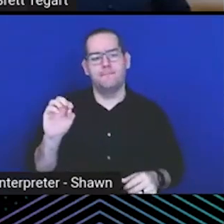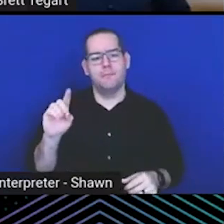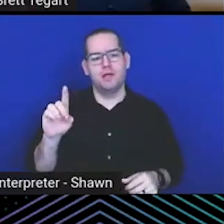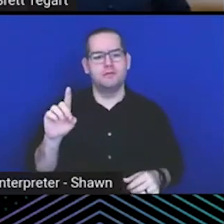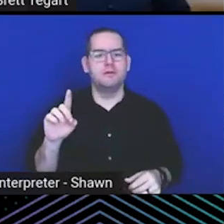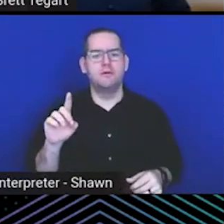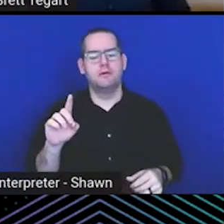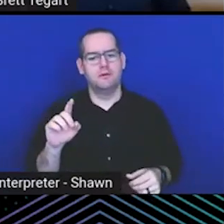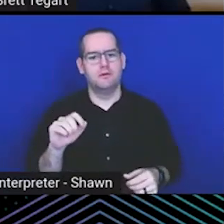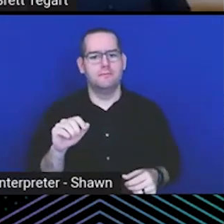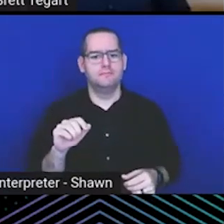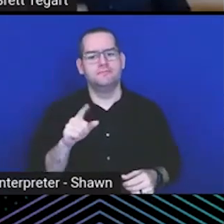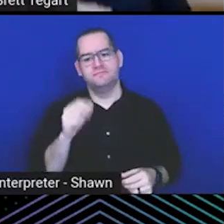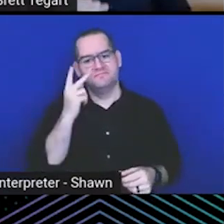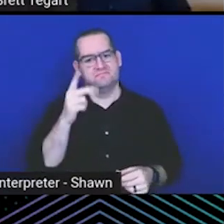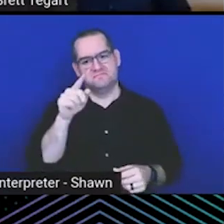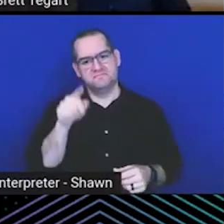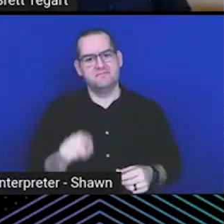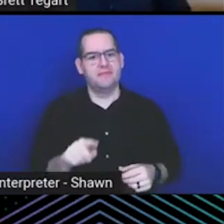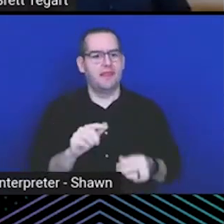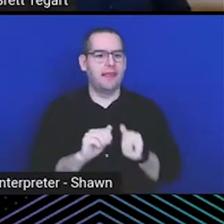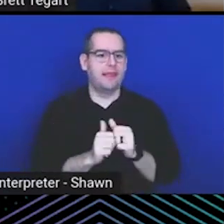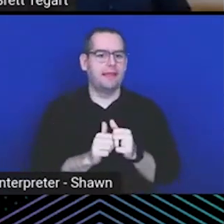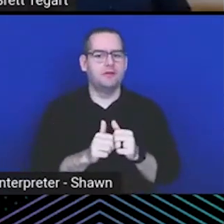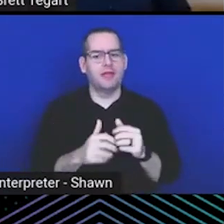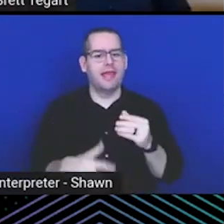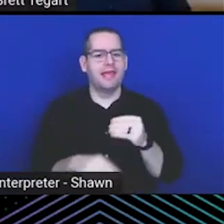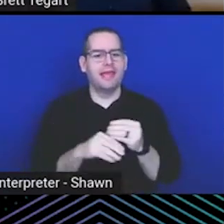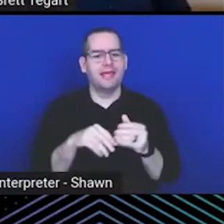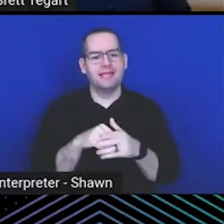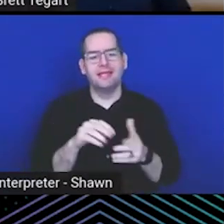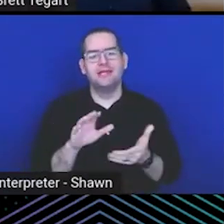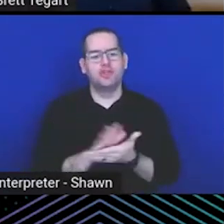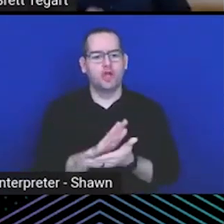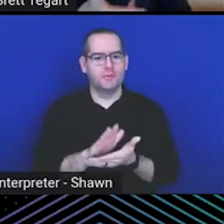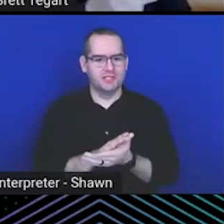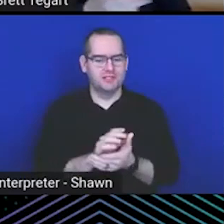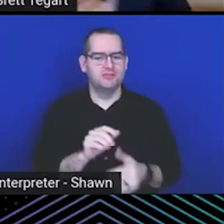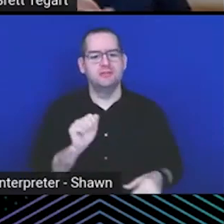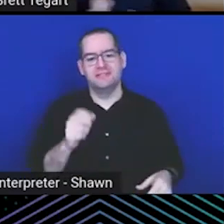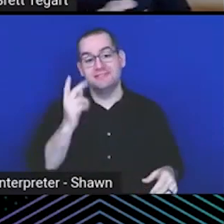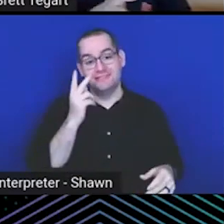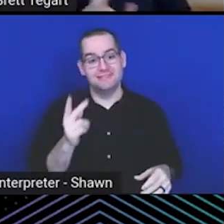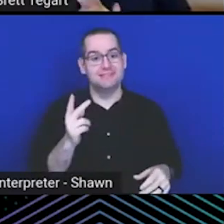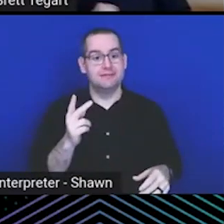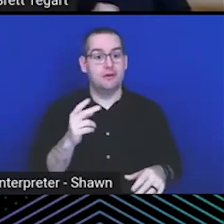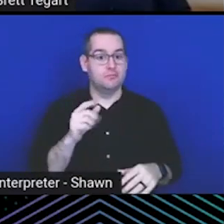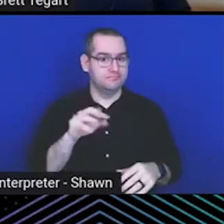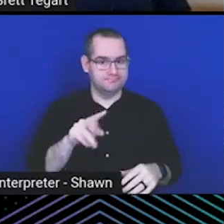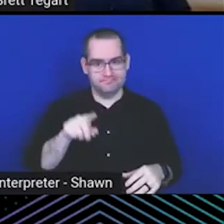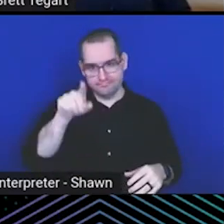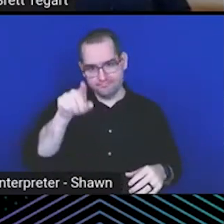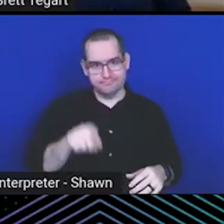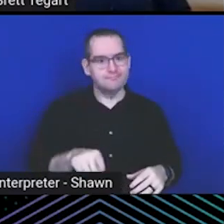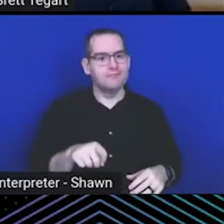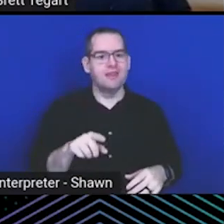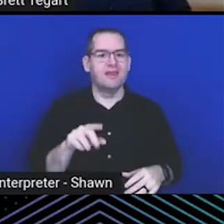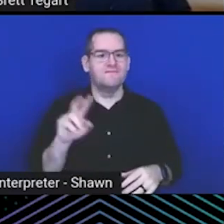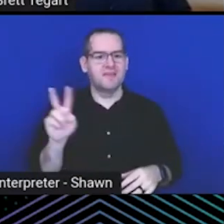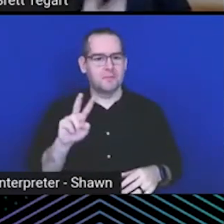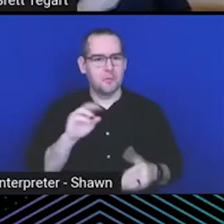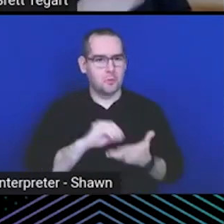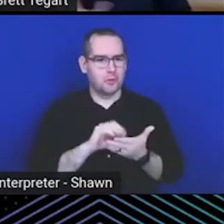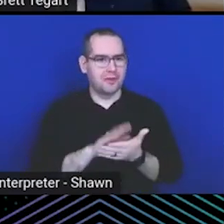they can see, and it helps by adding in documentation here. You can see that of the example variables we put in